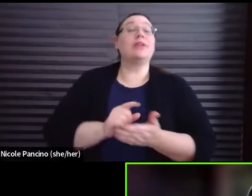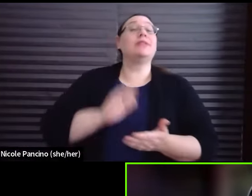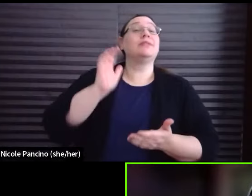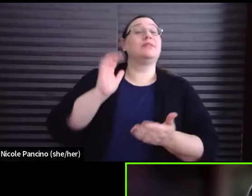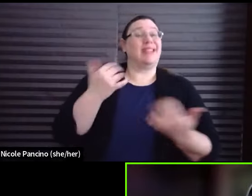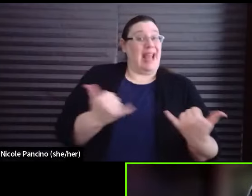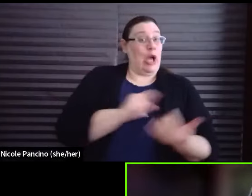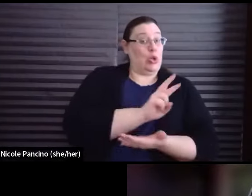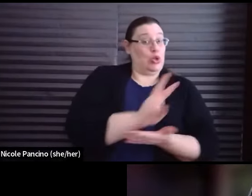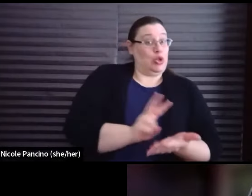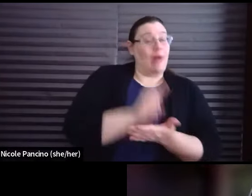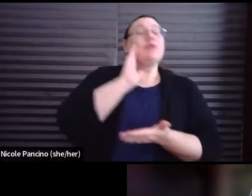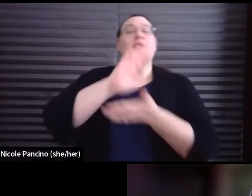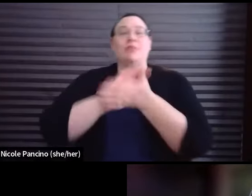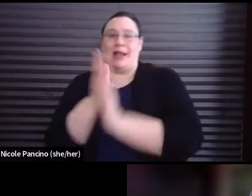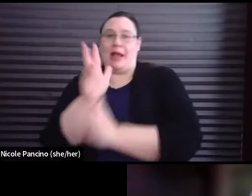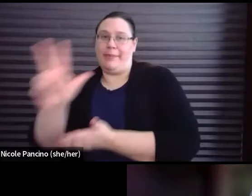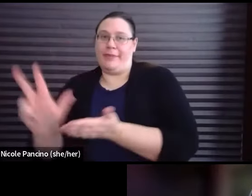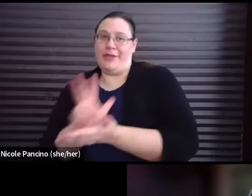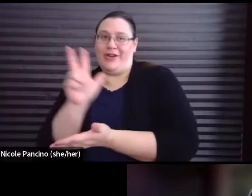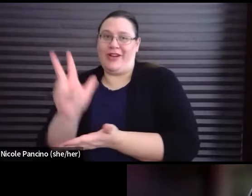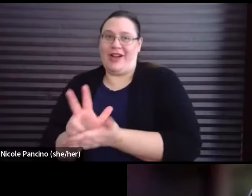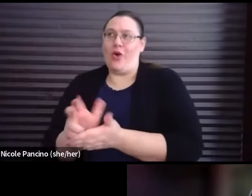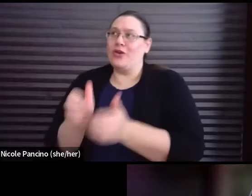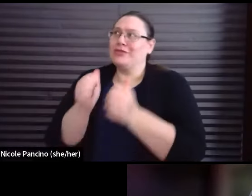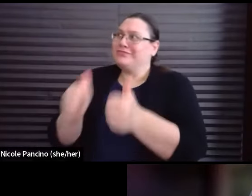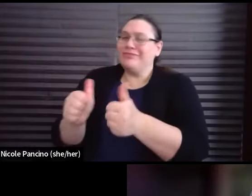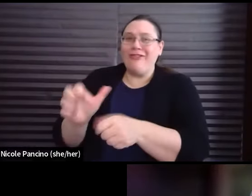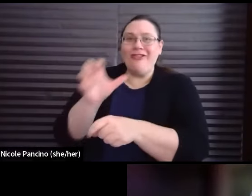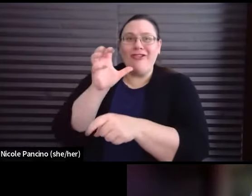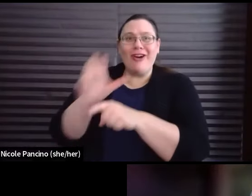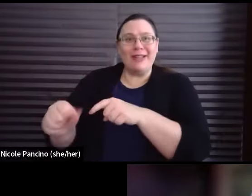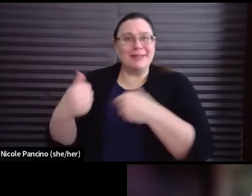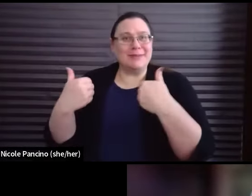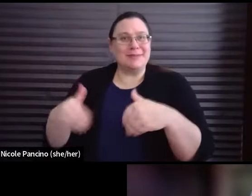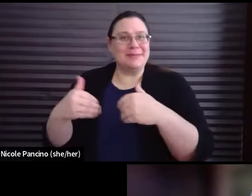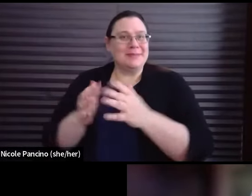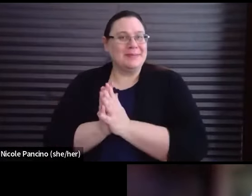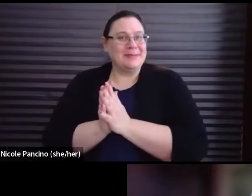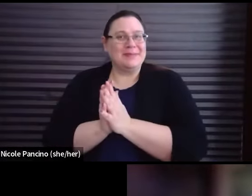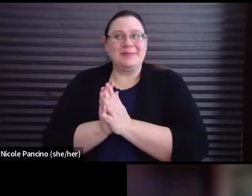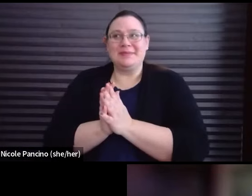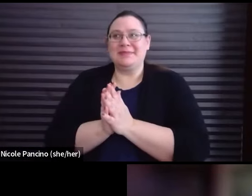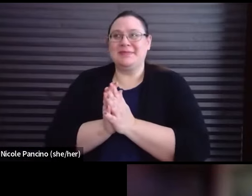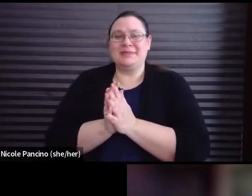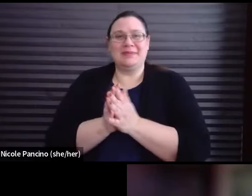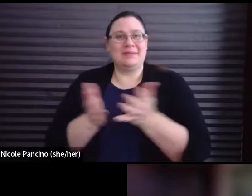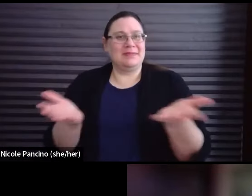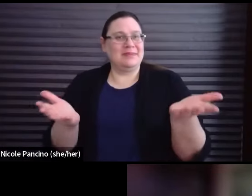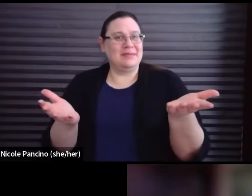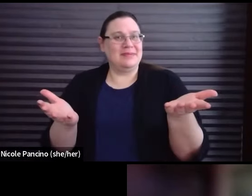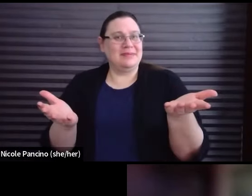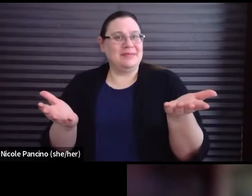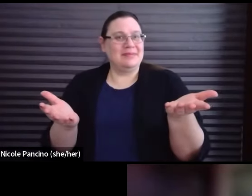hours. Awesome. Awesome. I mean, who doesn't like